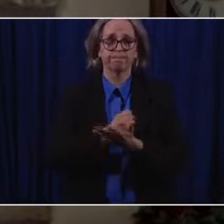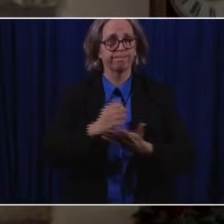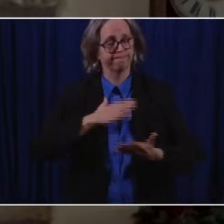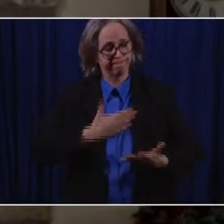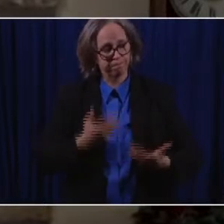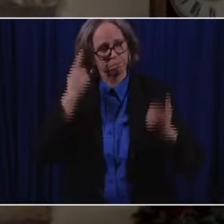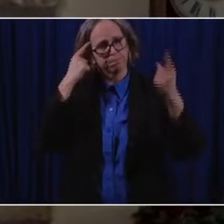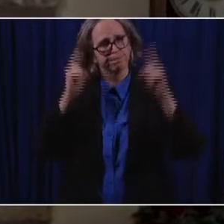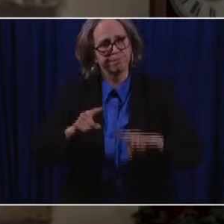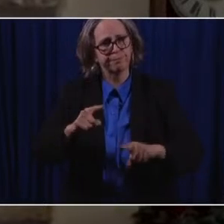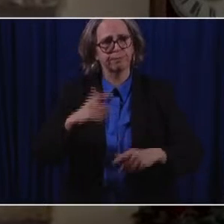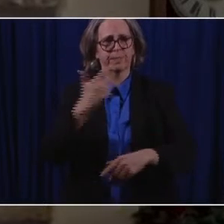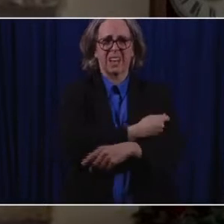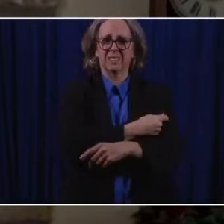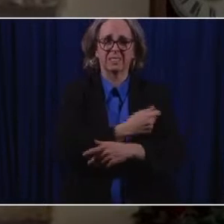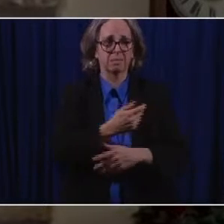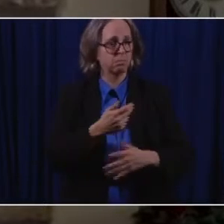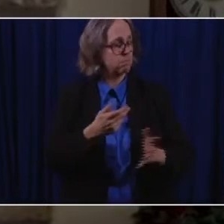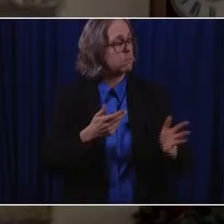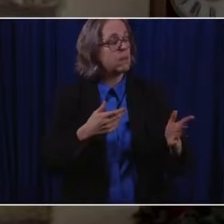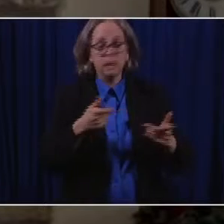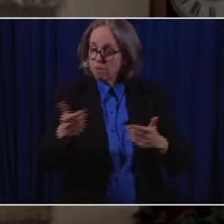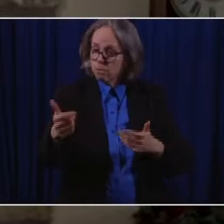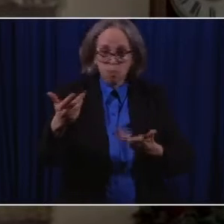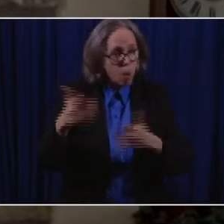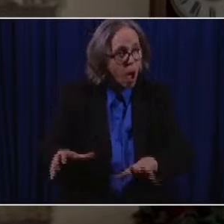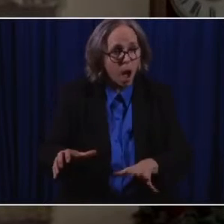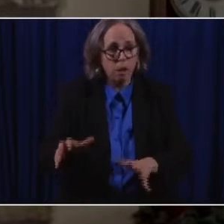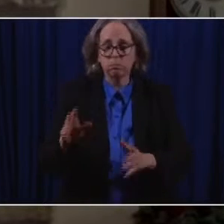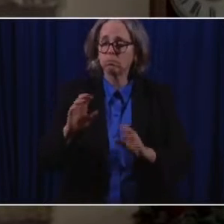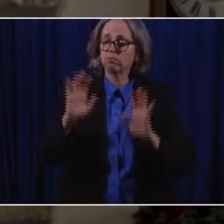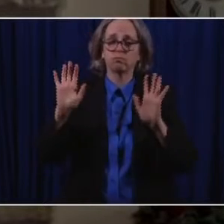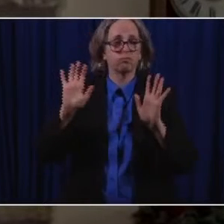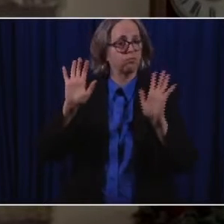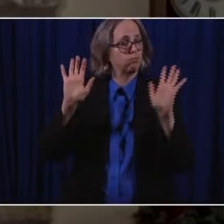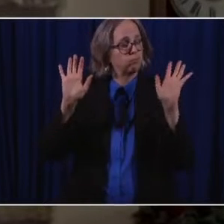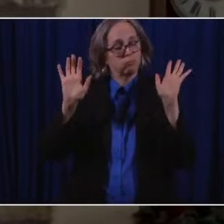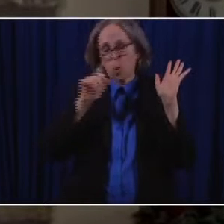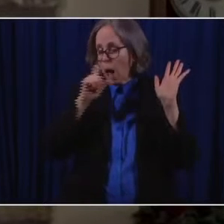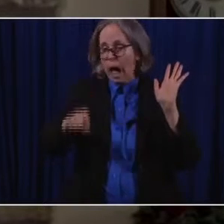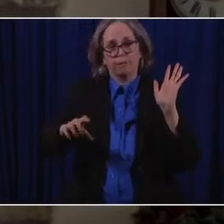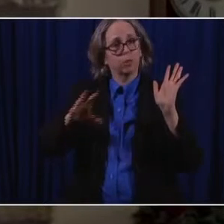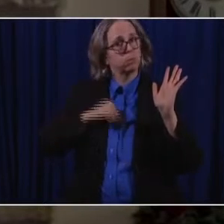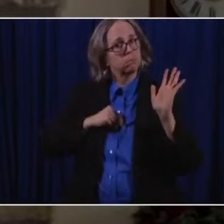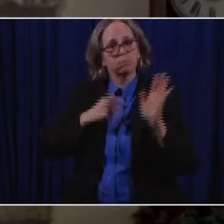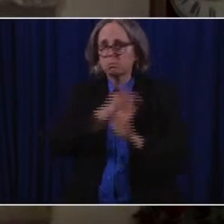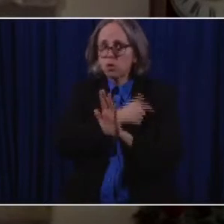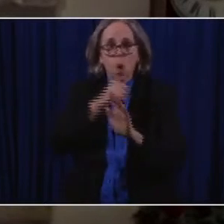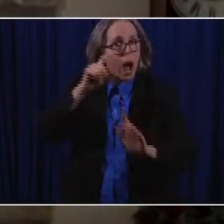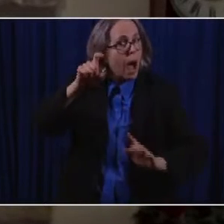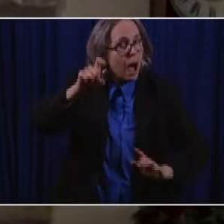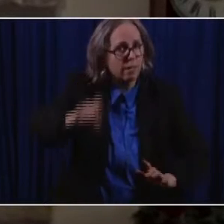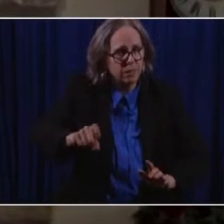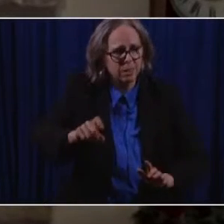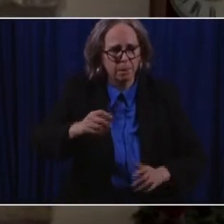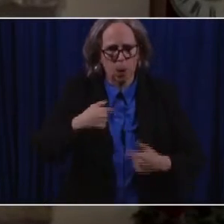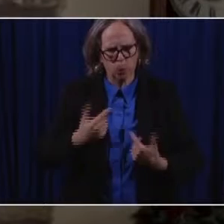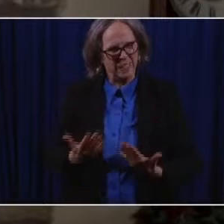We respect their right not to take the vaccine. We would recommend everyone takes it.